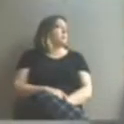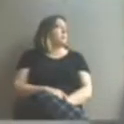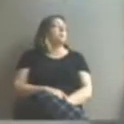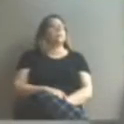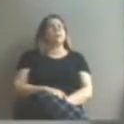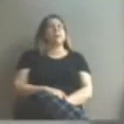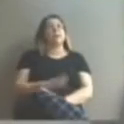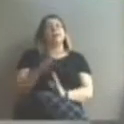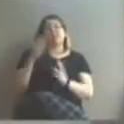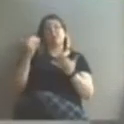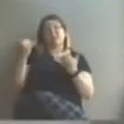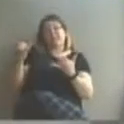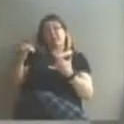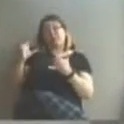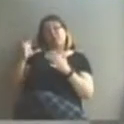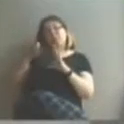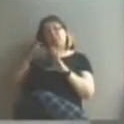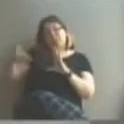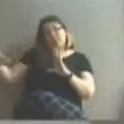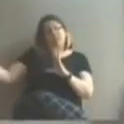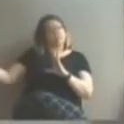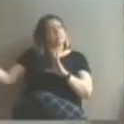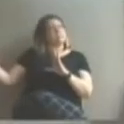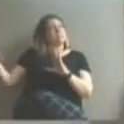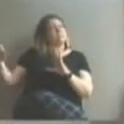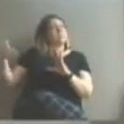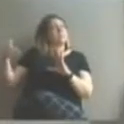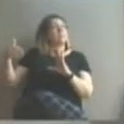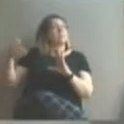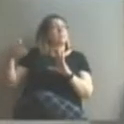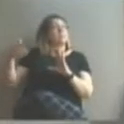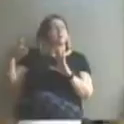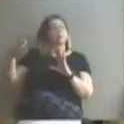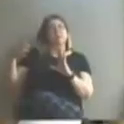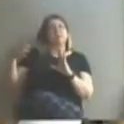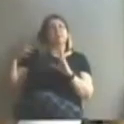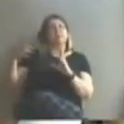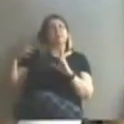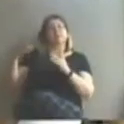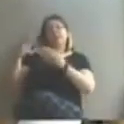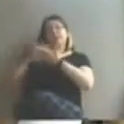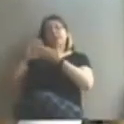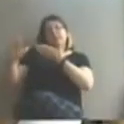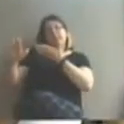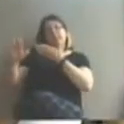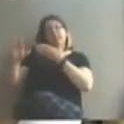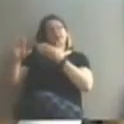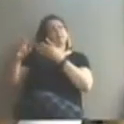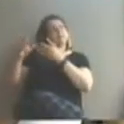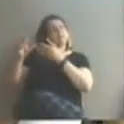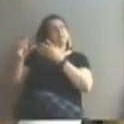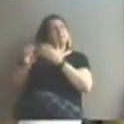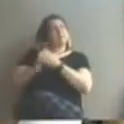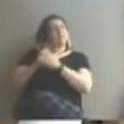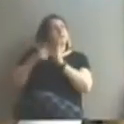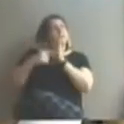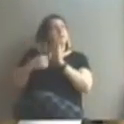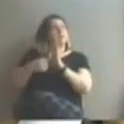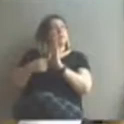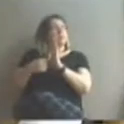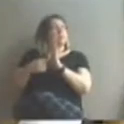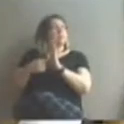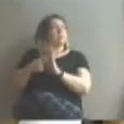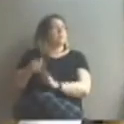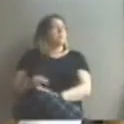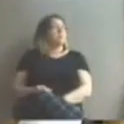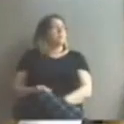That's good. Okay. To the clean page, which is what the word chart looks like now. Okay. And do you know that